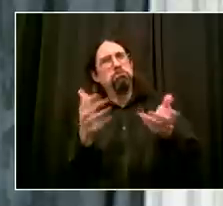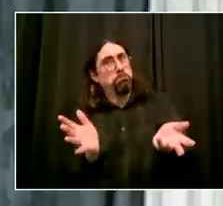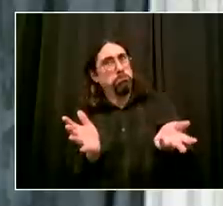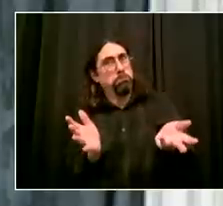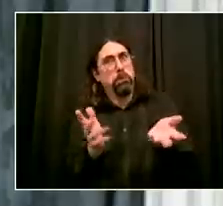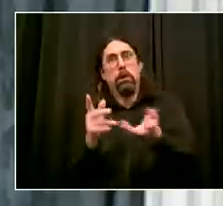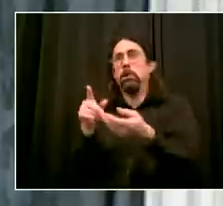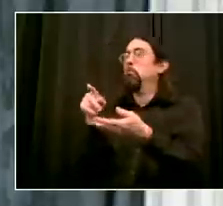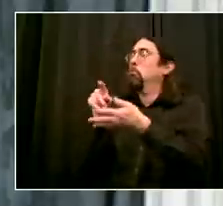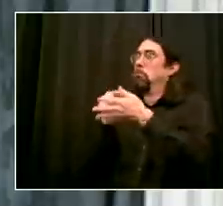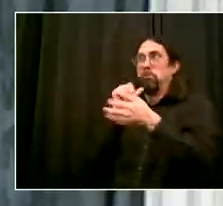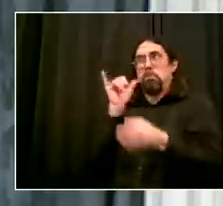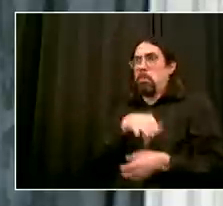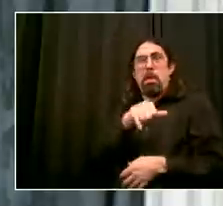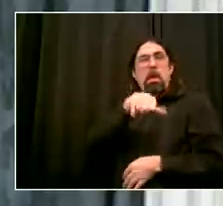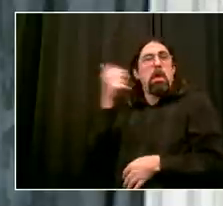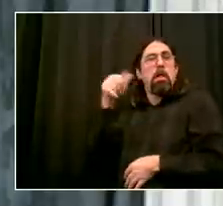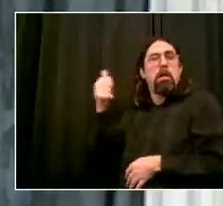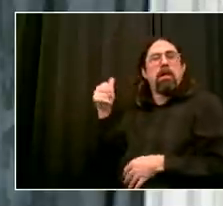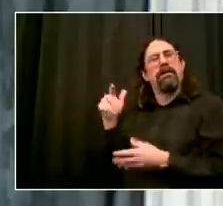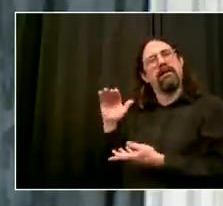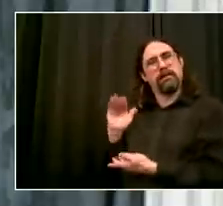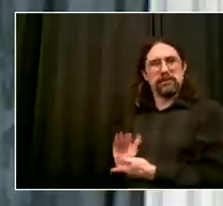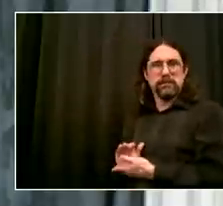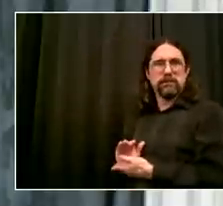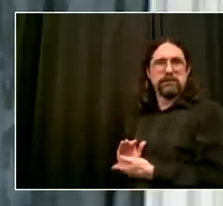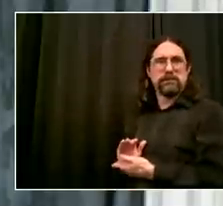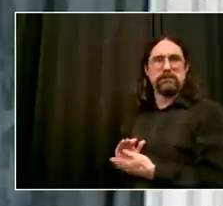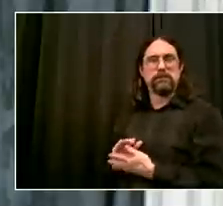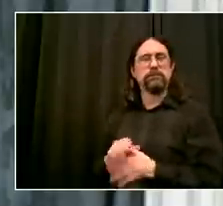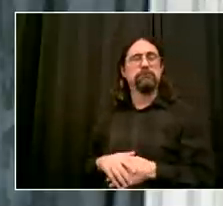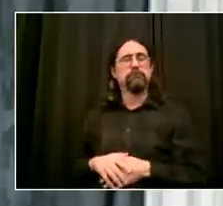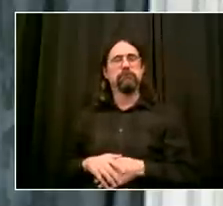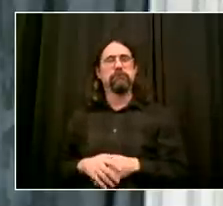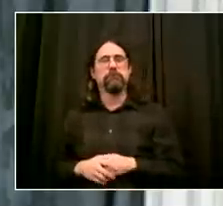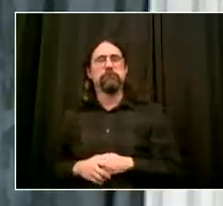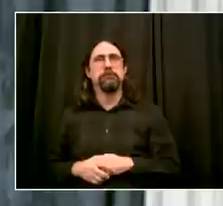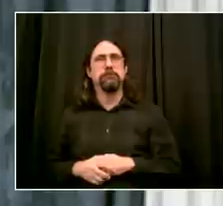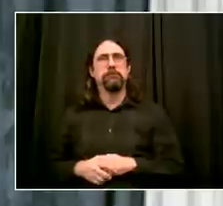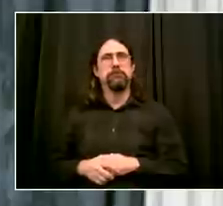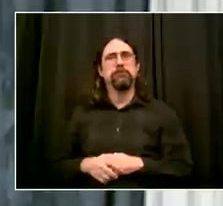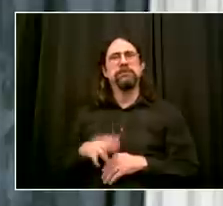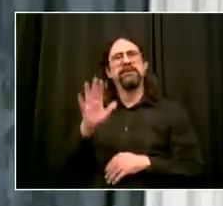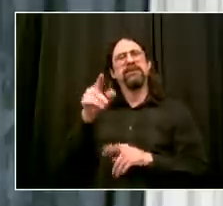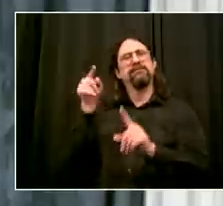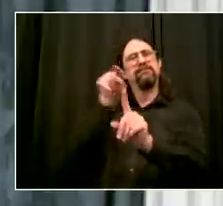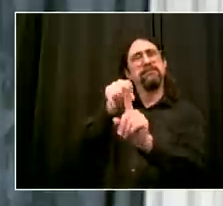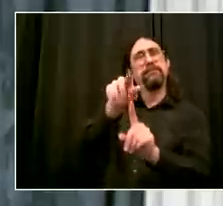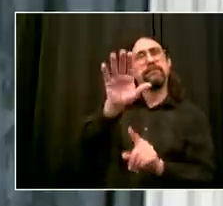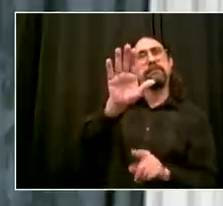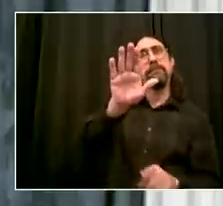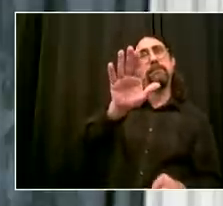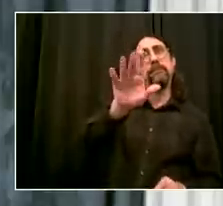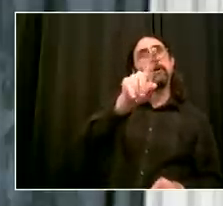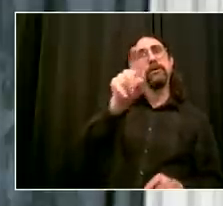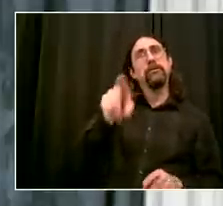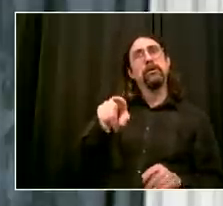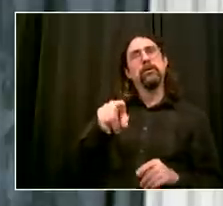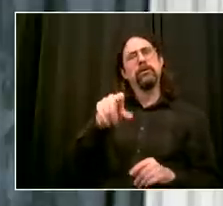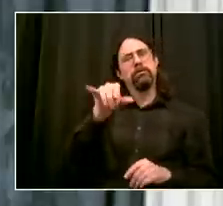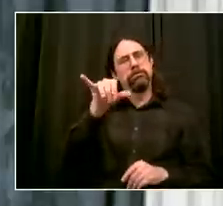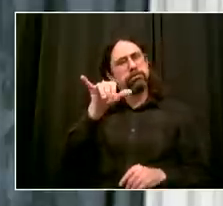members, to support people who are more at risk. So that includes, the food